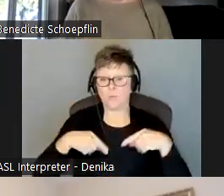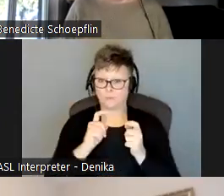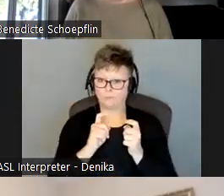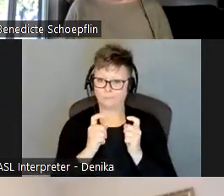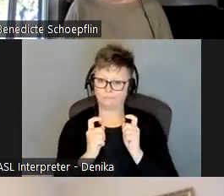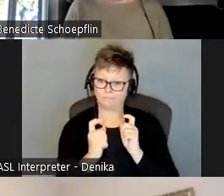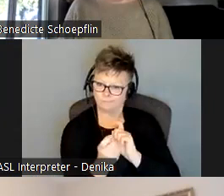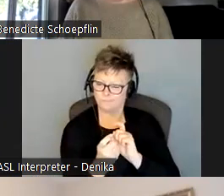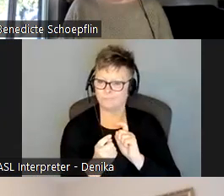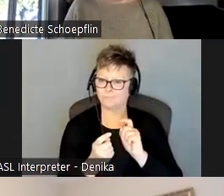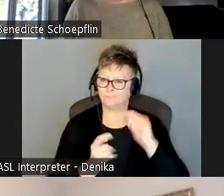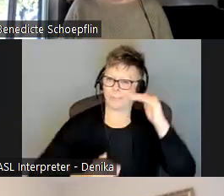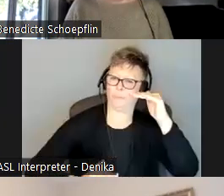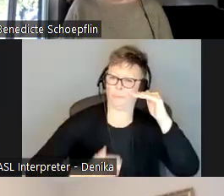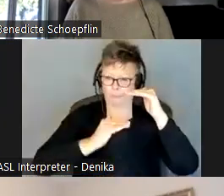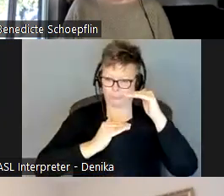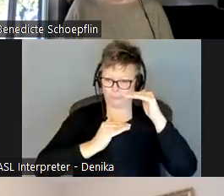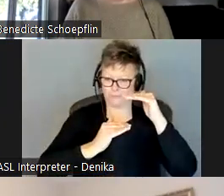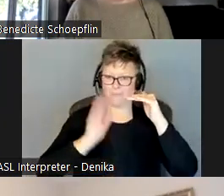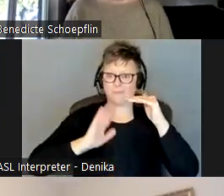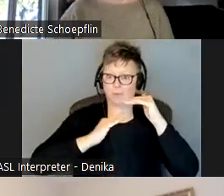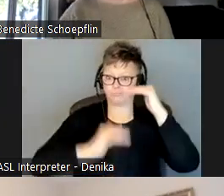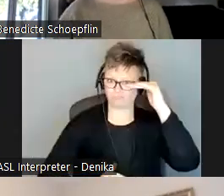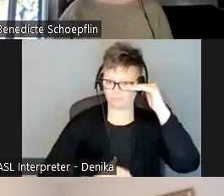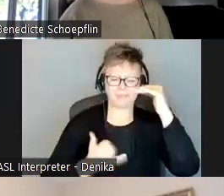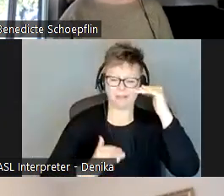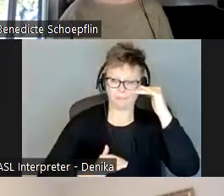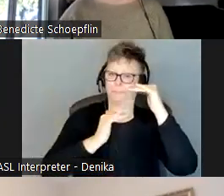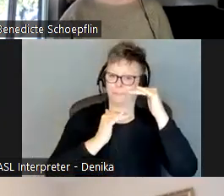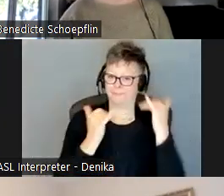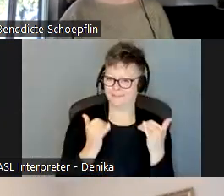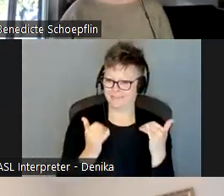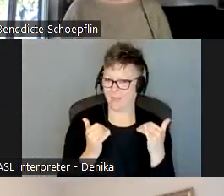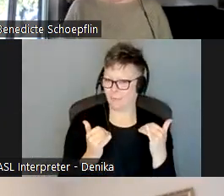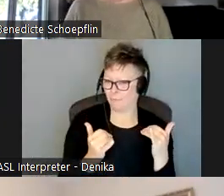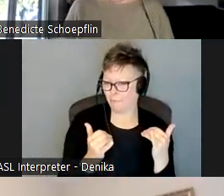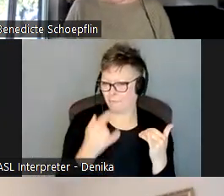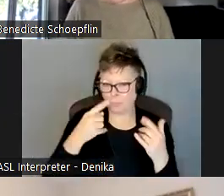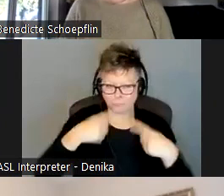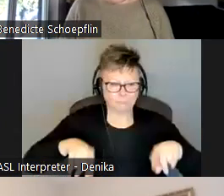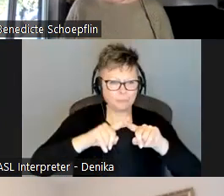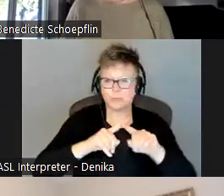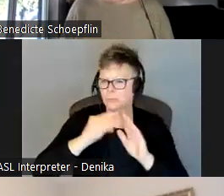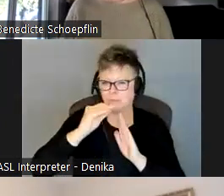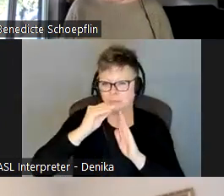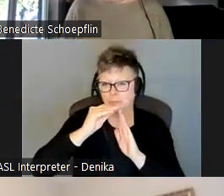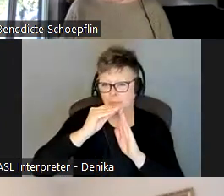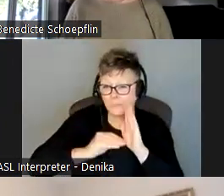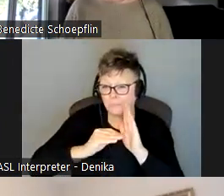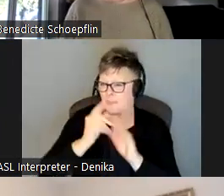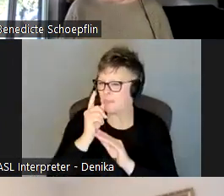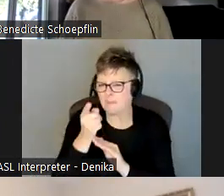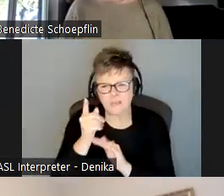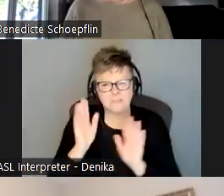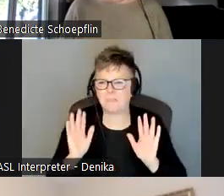little bit shorter for our participants. So we encourage you to just to complete that. It should only take maybe a minute just to